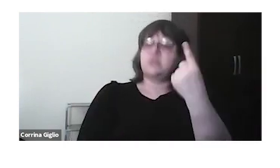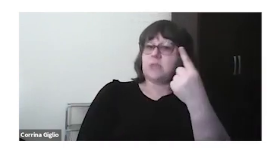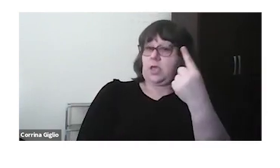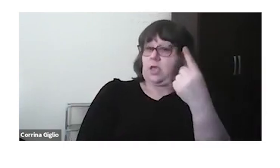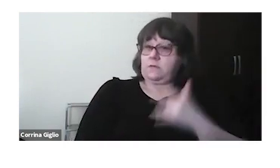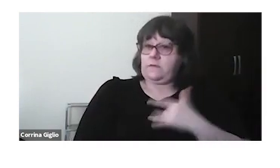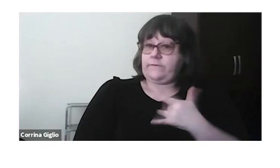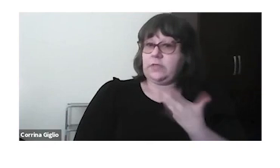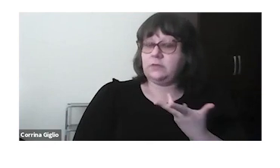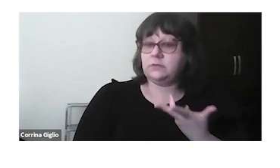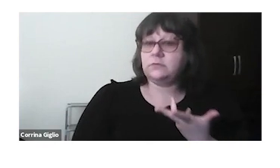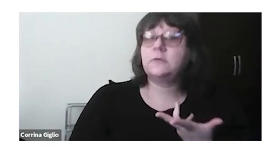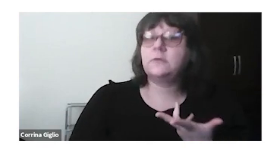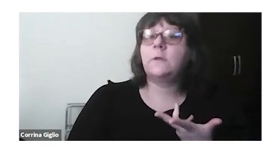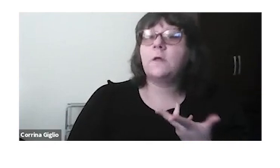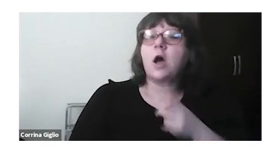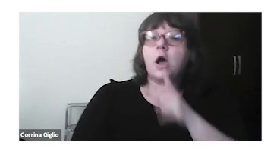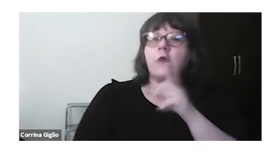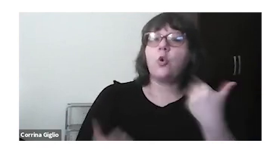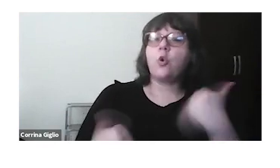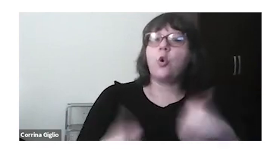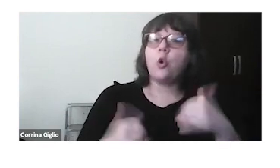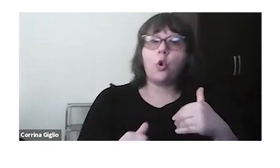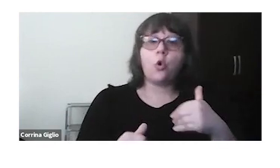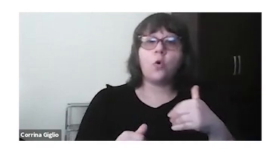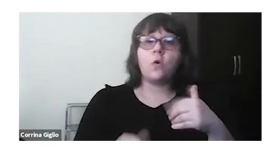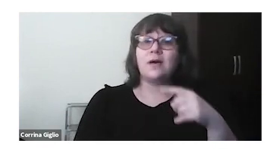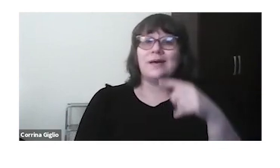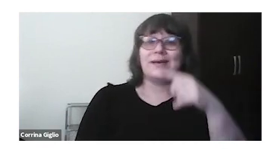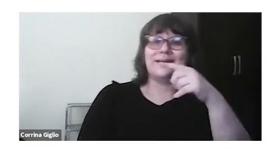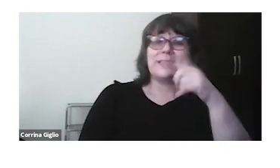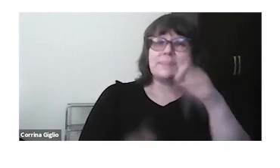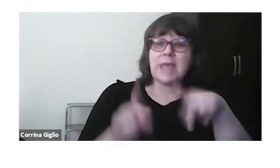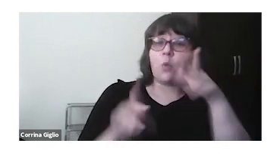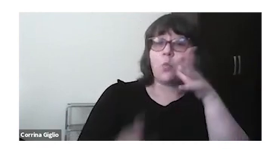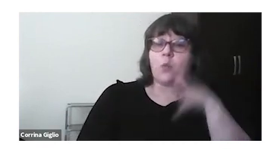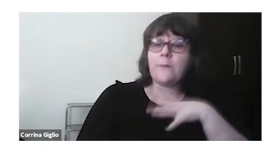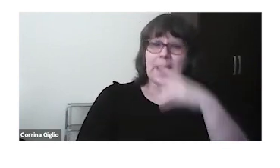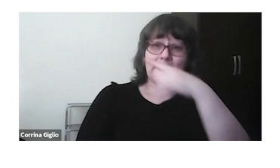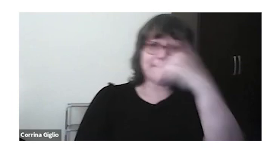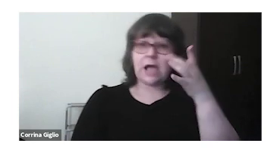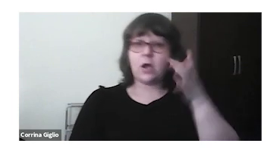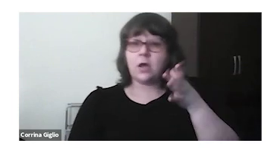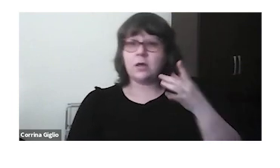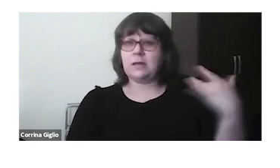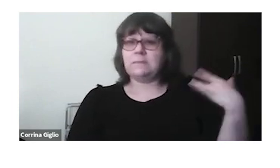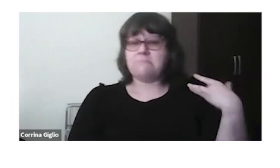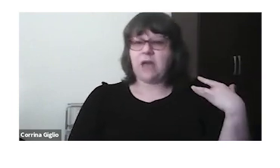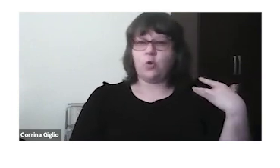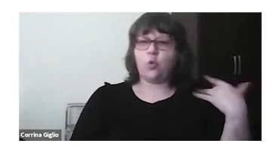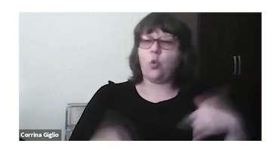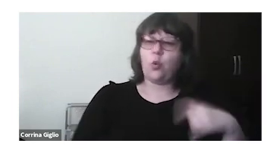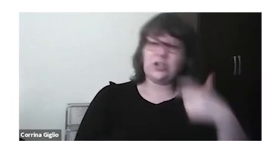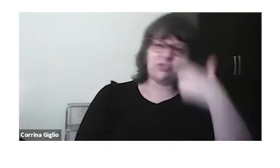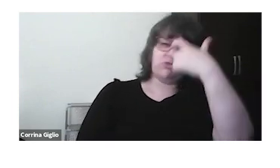And I think too about how traumatic it must have been for that Black model to have to speak up in a professional setting and to